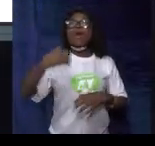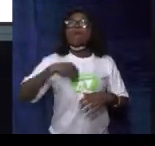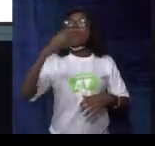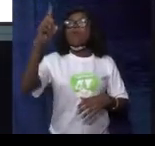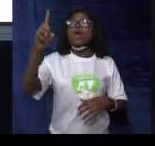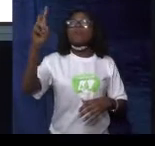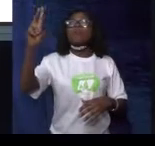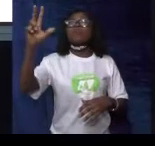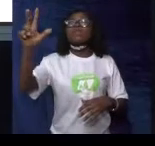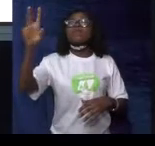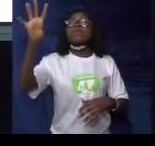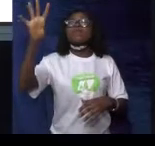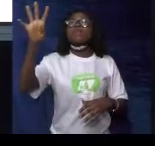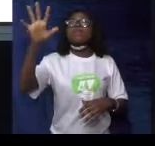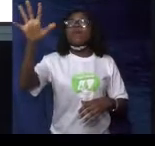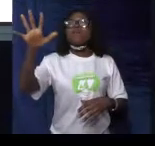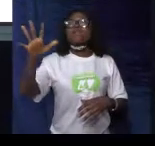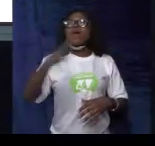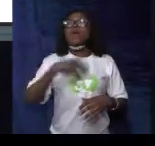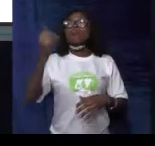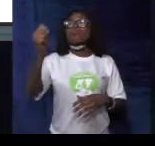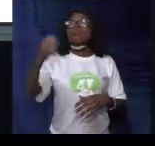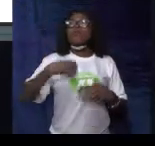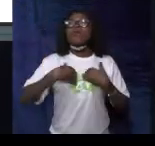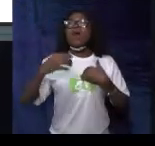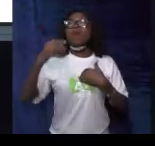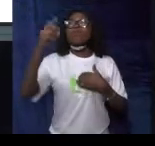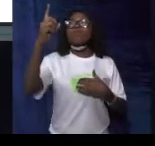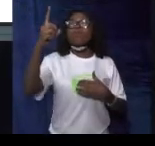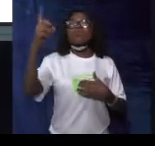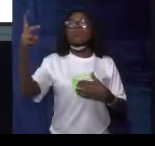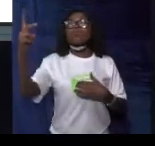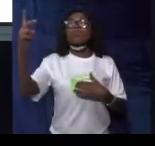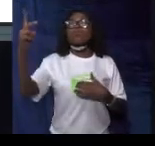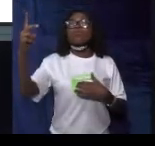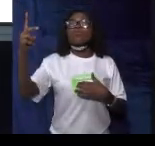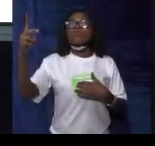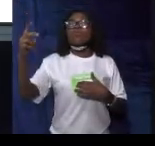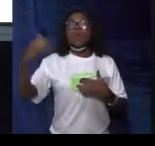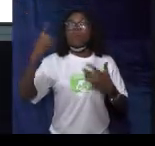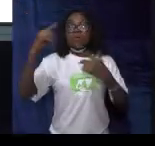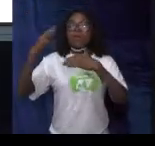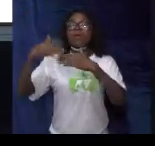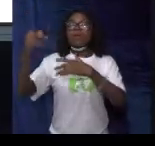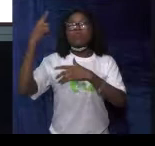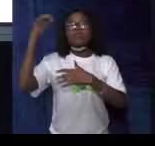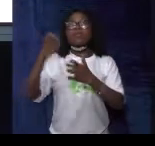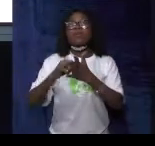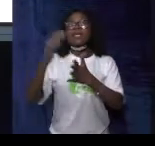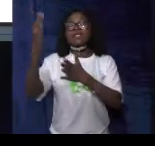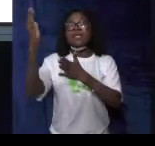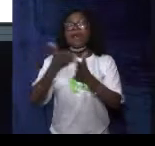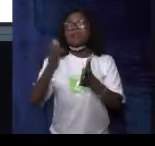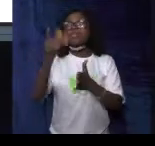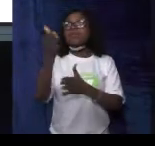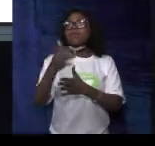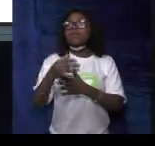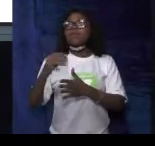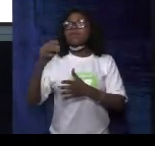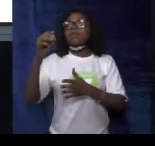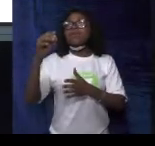On Monday we have 1, 2, 3, 4, 5. On Tuesday we have 1, 2 whole. There is an half, but I'm coming back